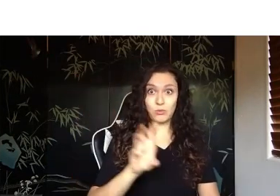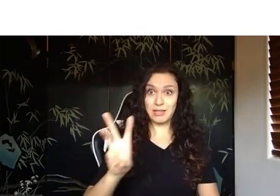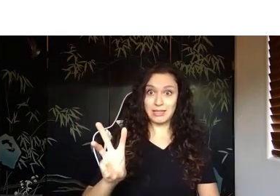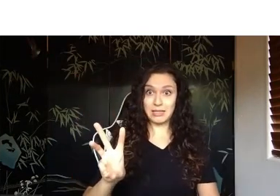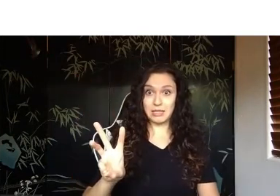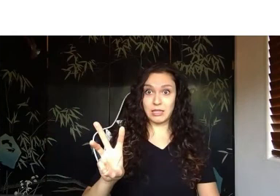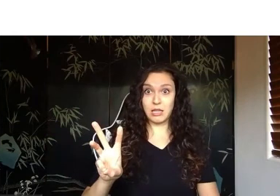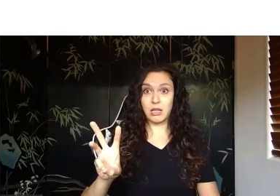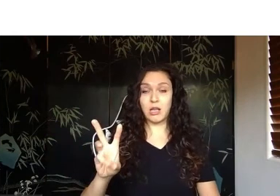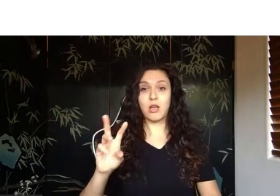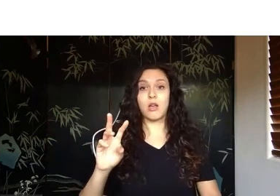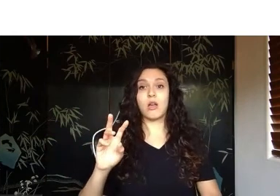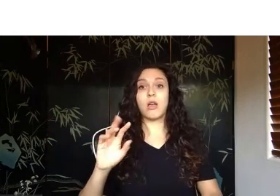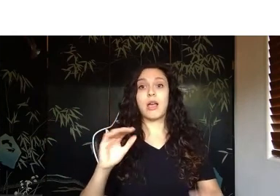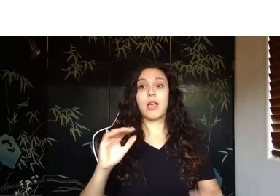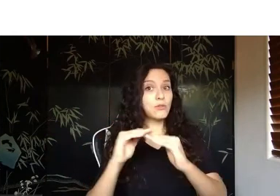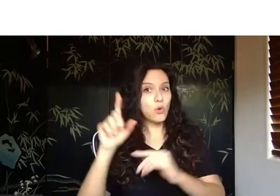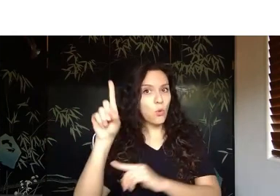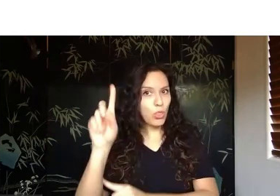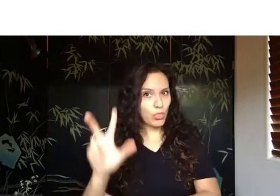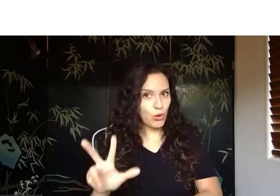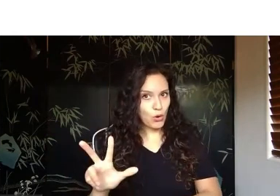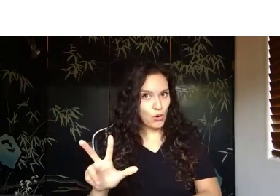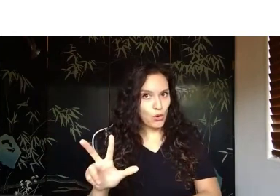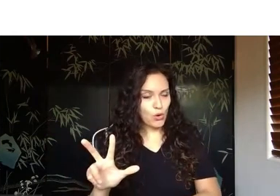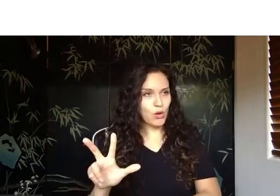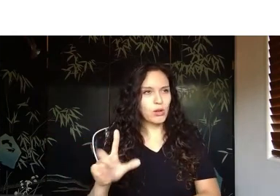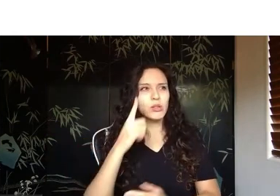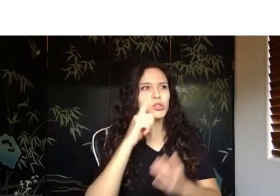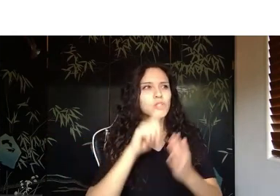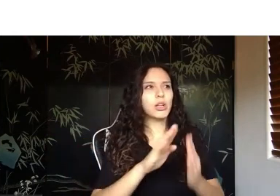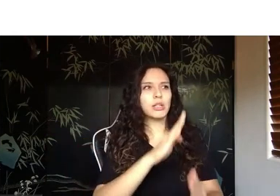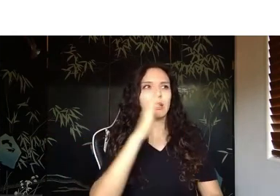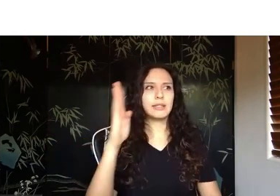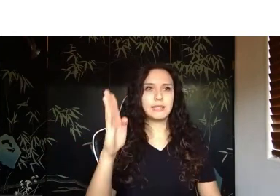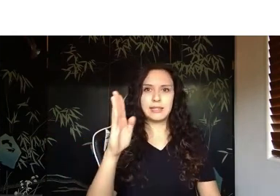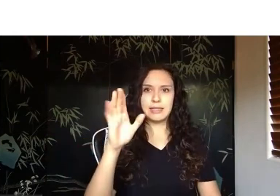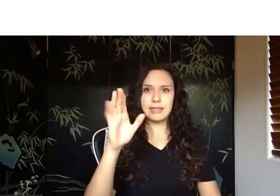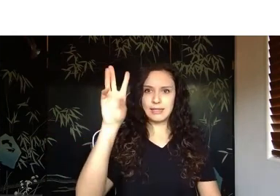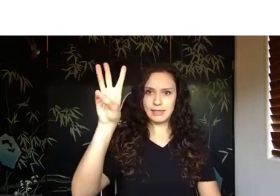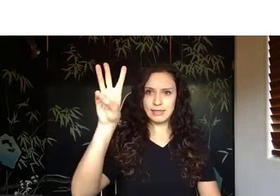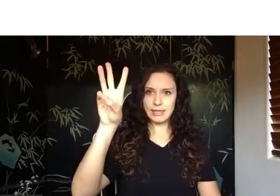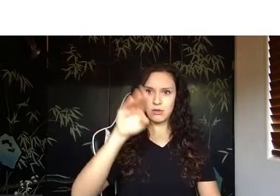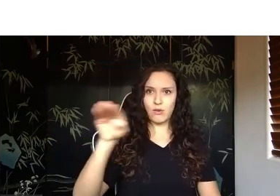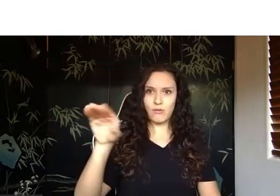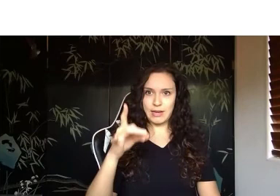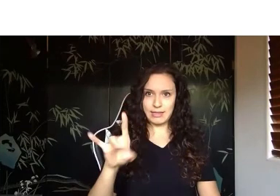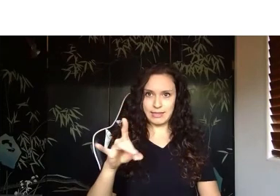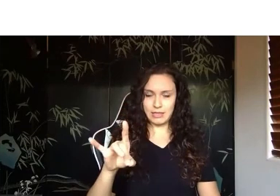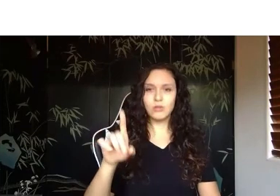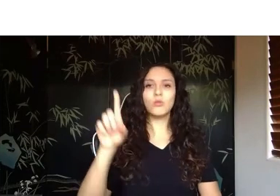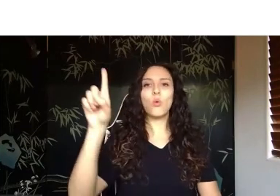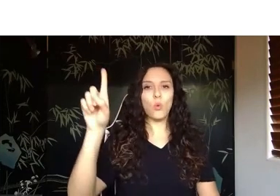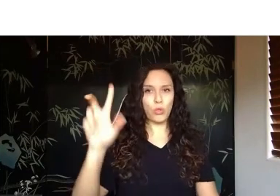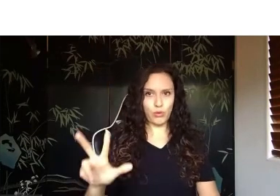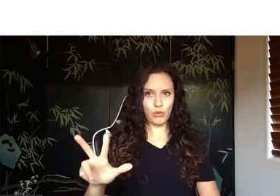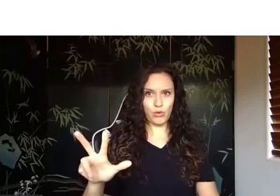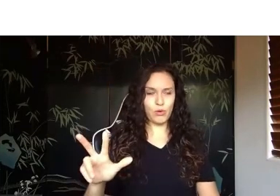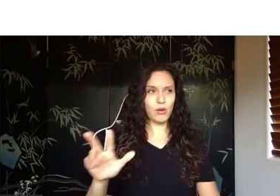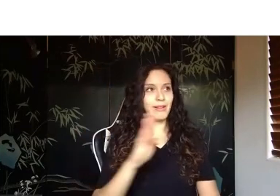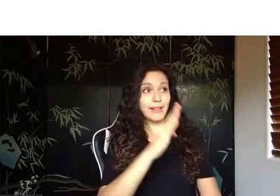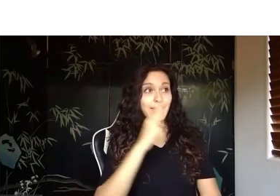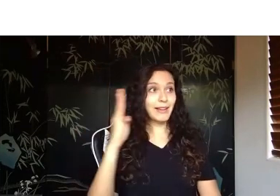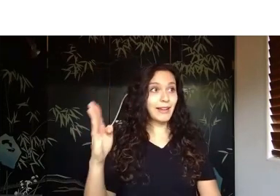2 and this would be 6. This will make 1/3 when I simplify. Okay, let's check the other one. It would be 6 over